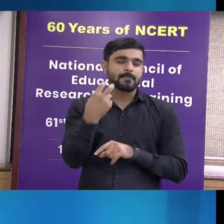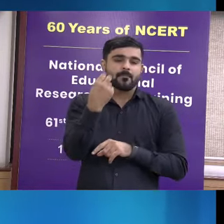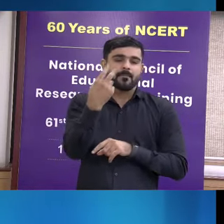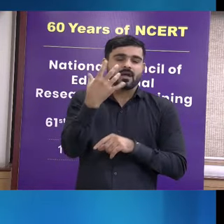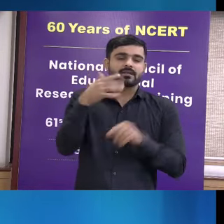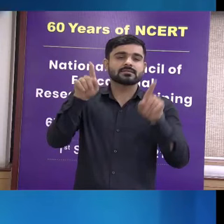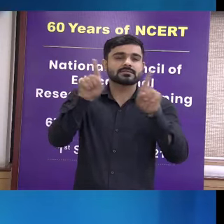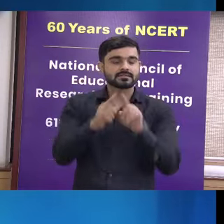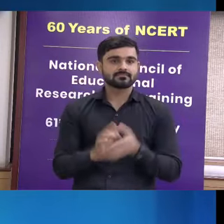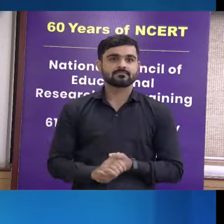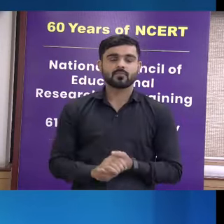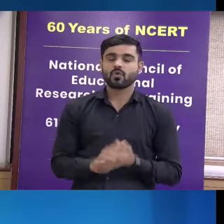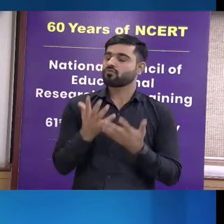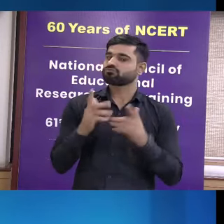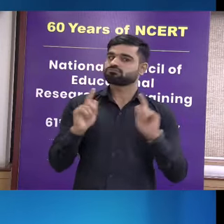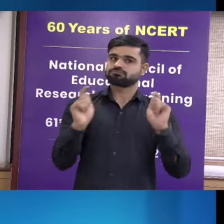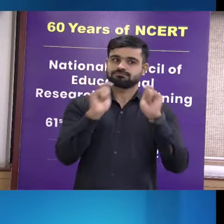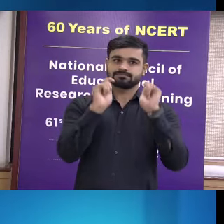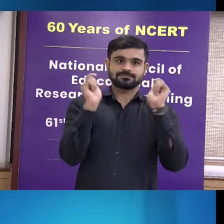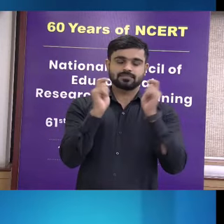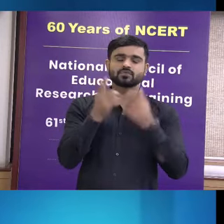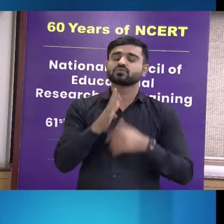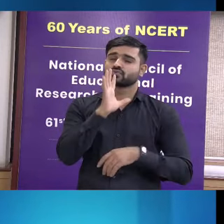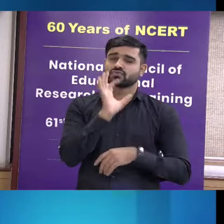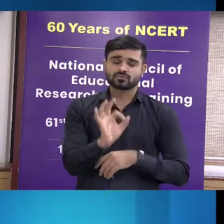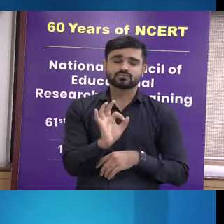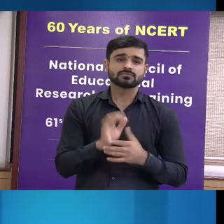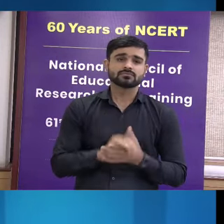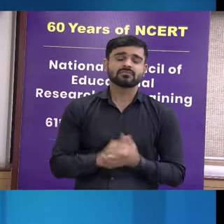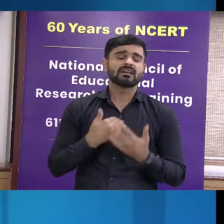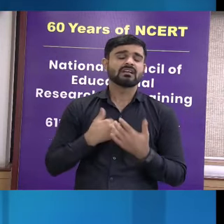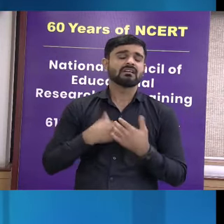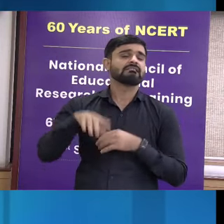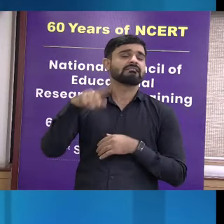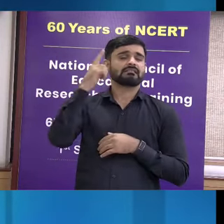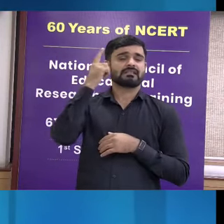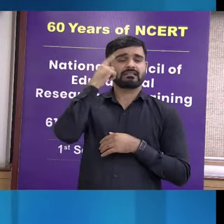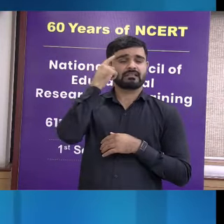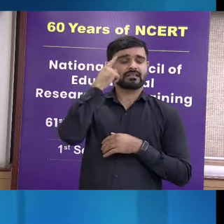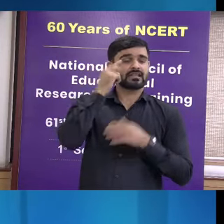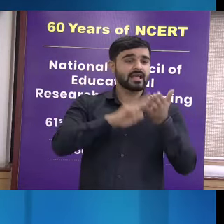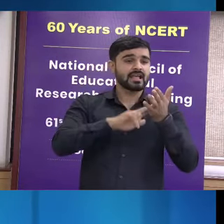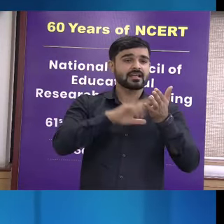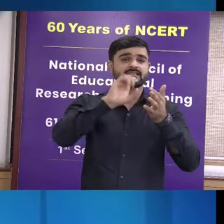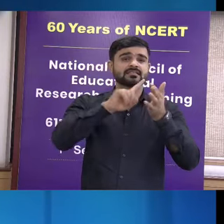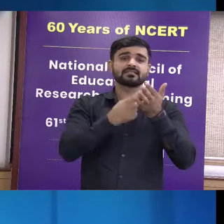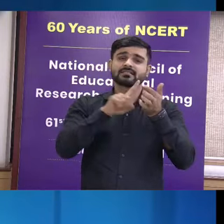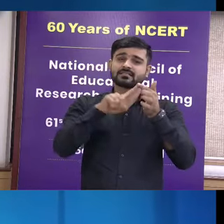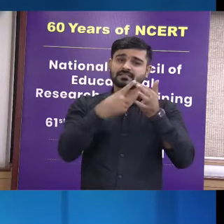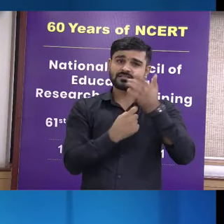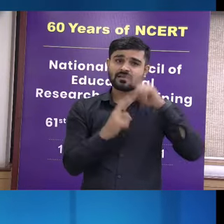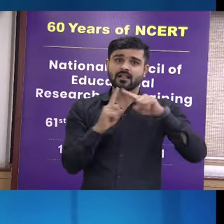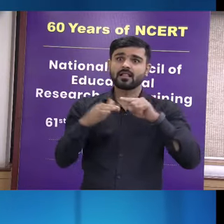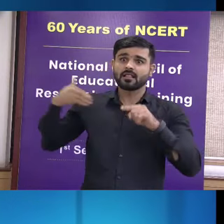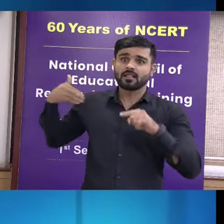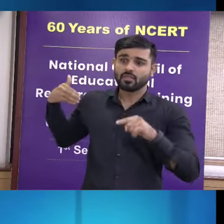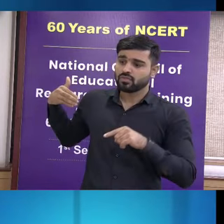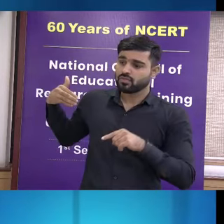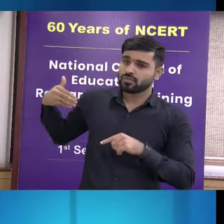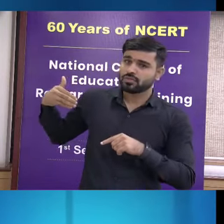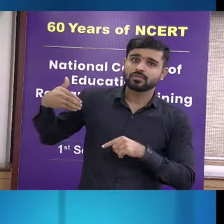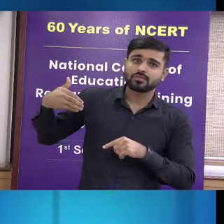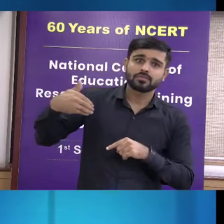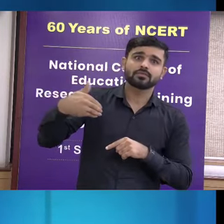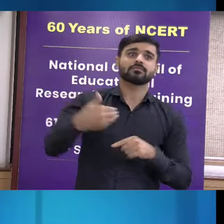Of its existence. And really, I think that NCERT has come a long way